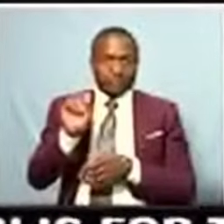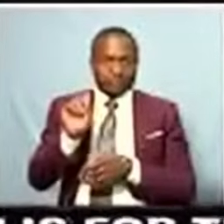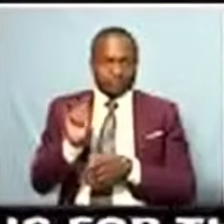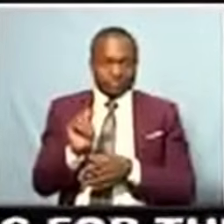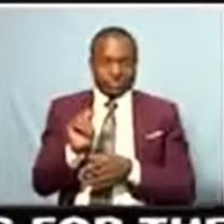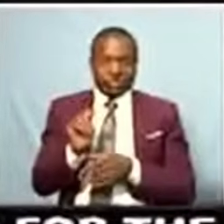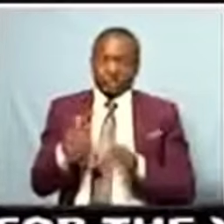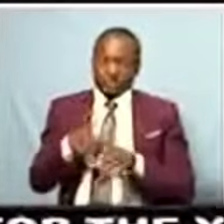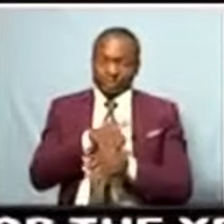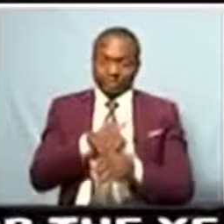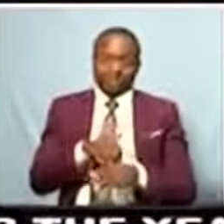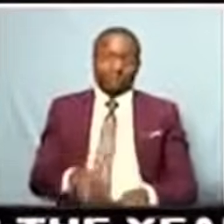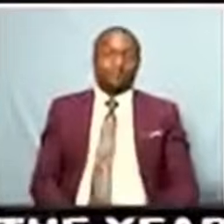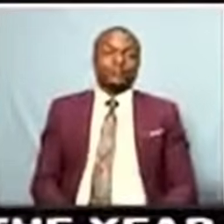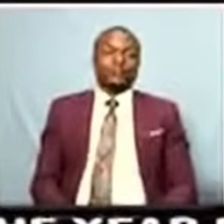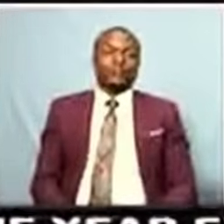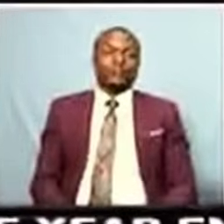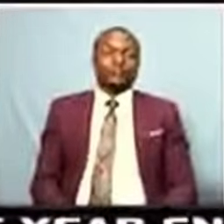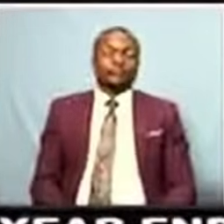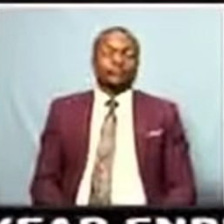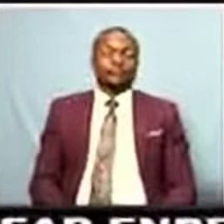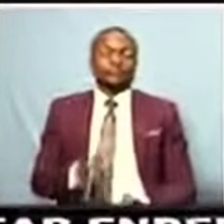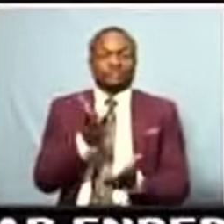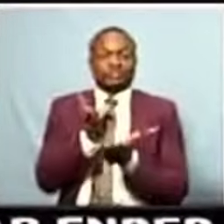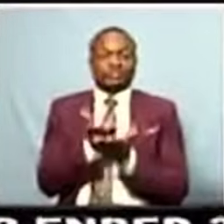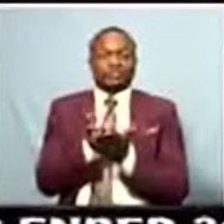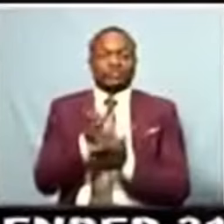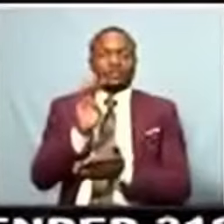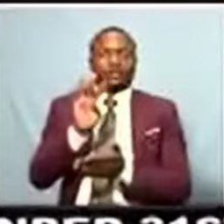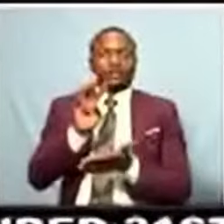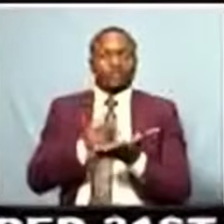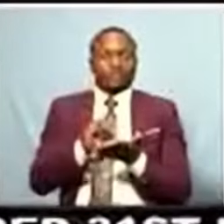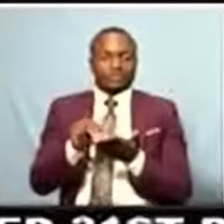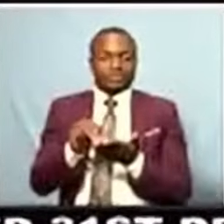exclusive. Then they are demanding only 4 million